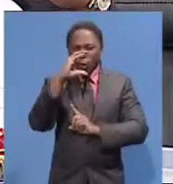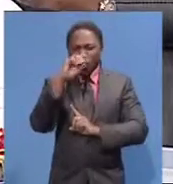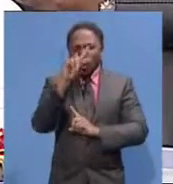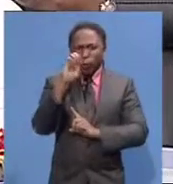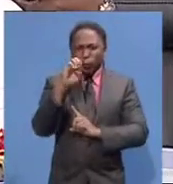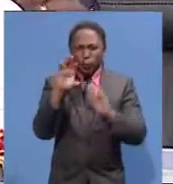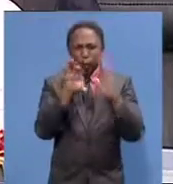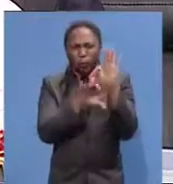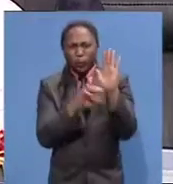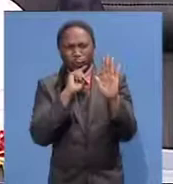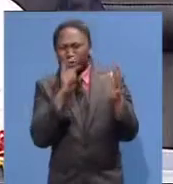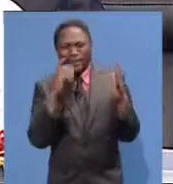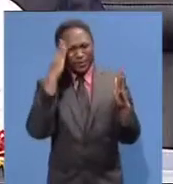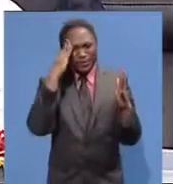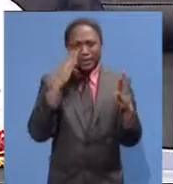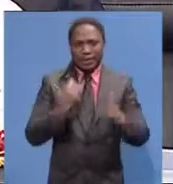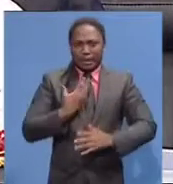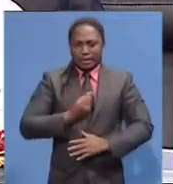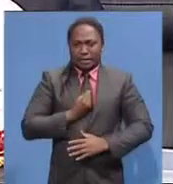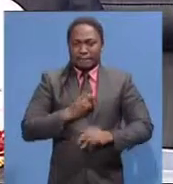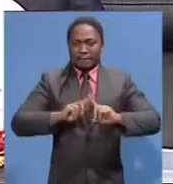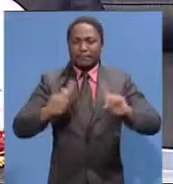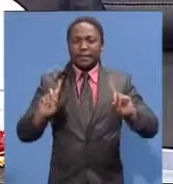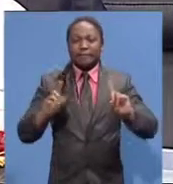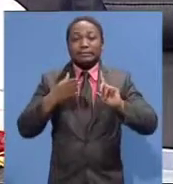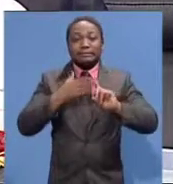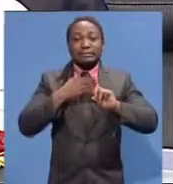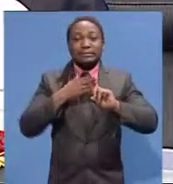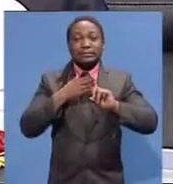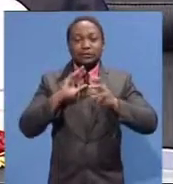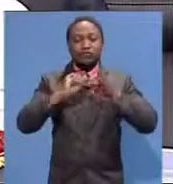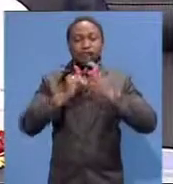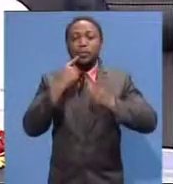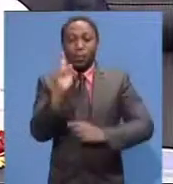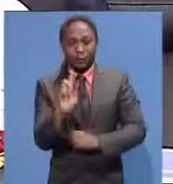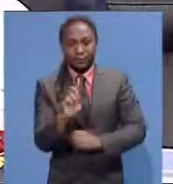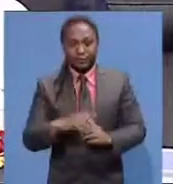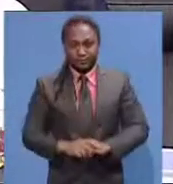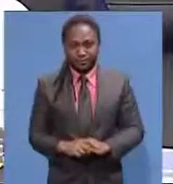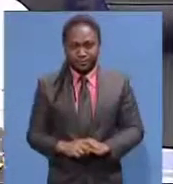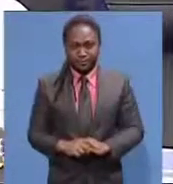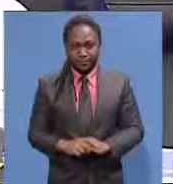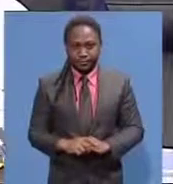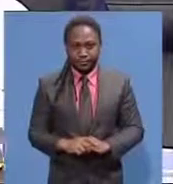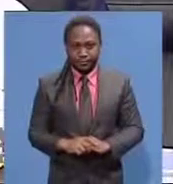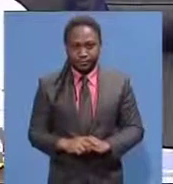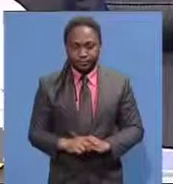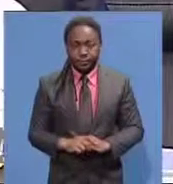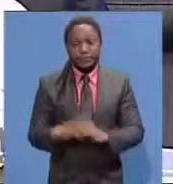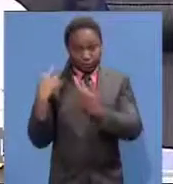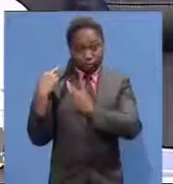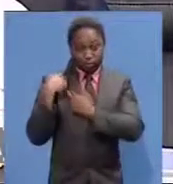young person at the time. But I think at the essence of what he was communicating was the responsibility to lead and go